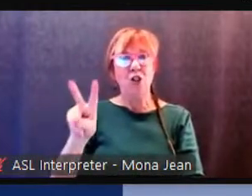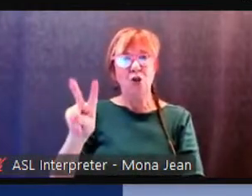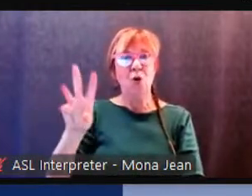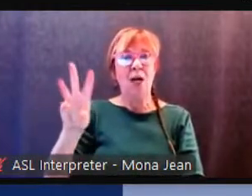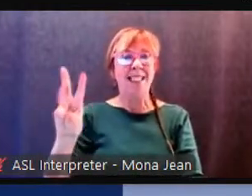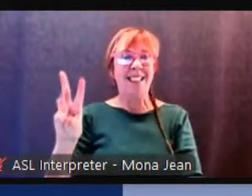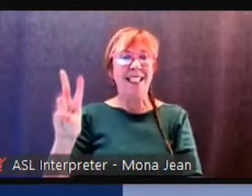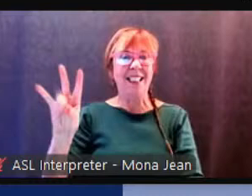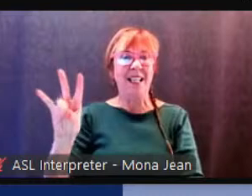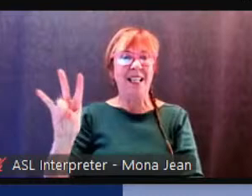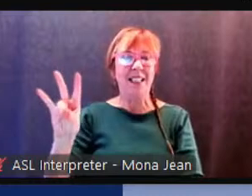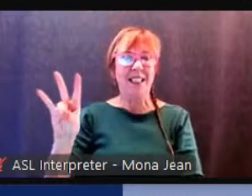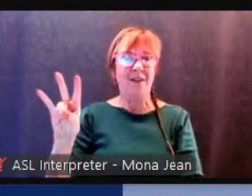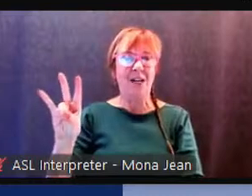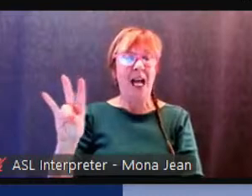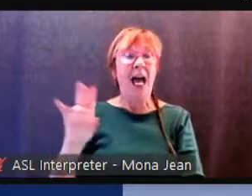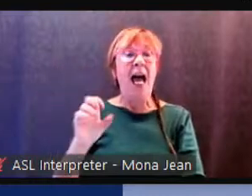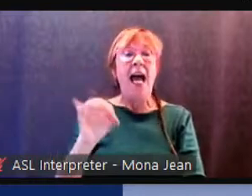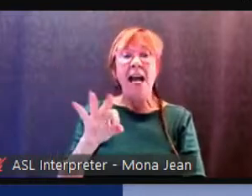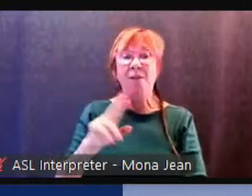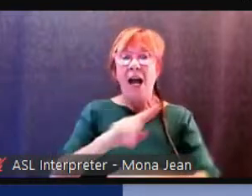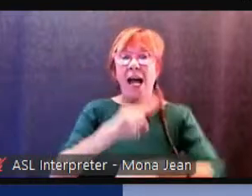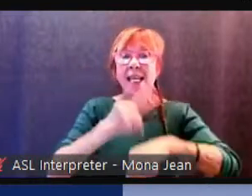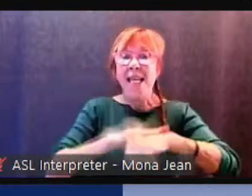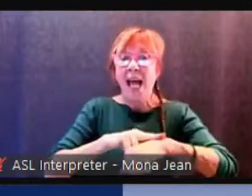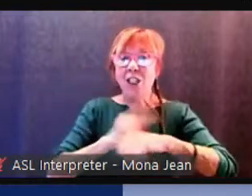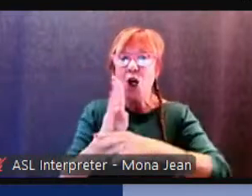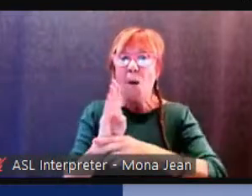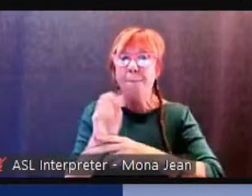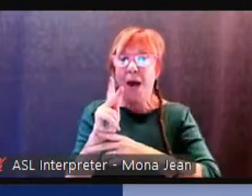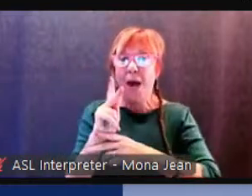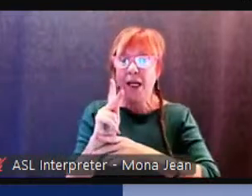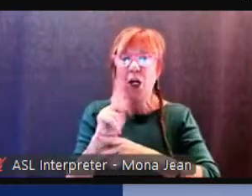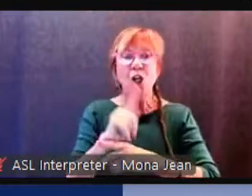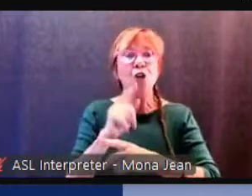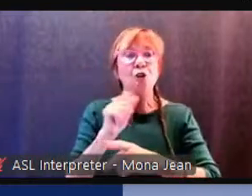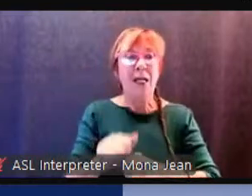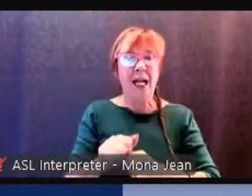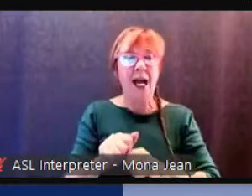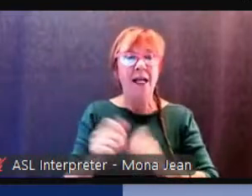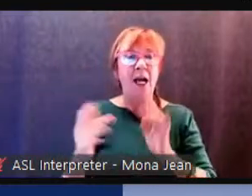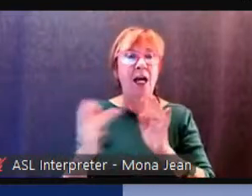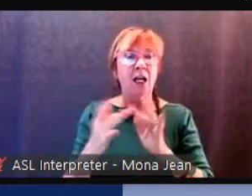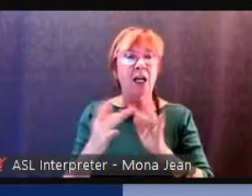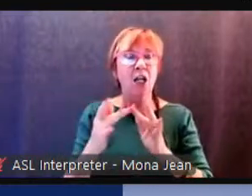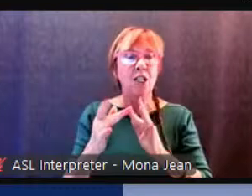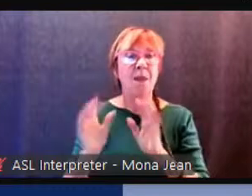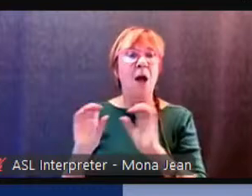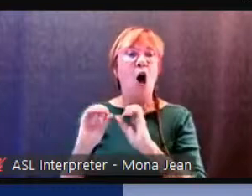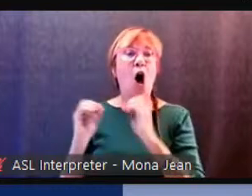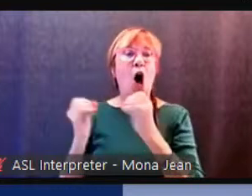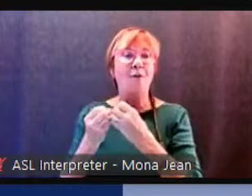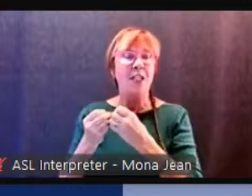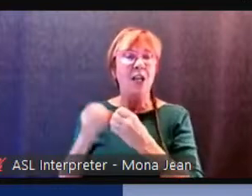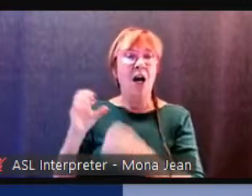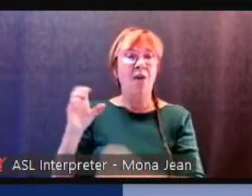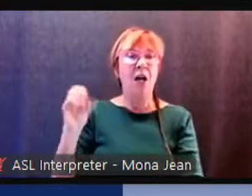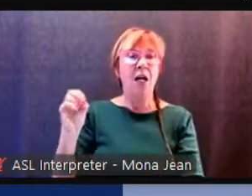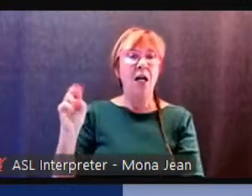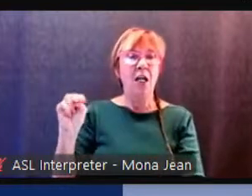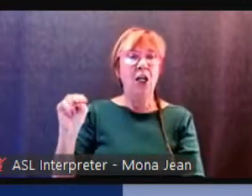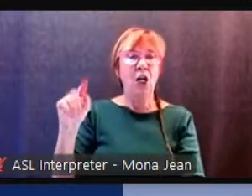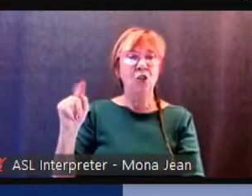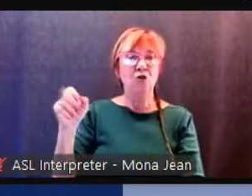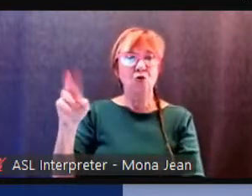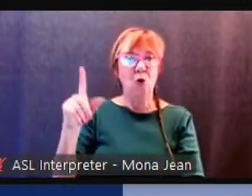866-275-2677. If the lender is a national bank, you are welcome to contact the Office of the Comptroller of the Currency.